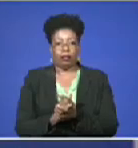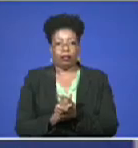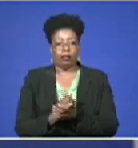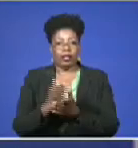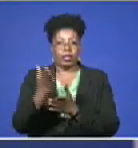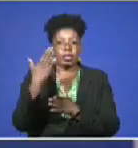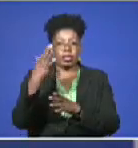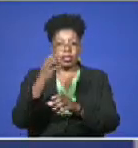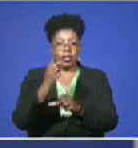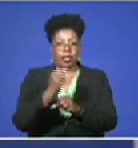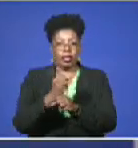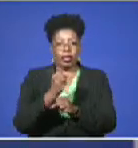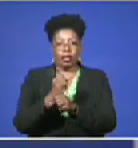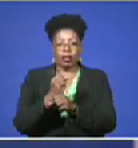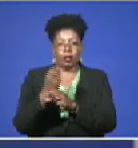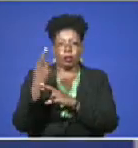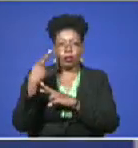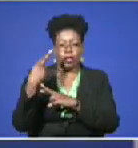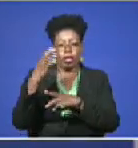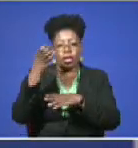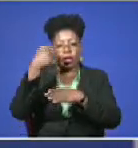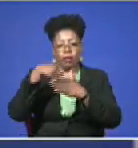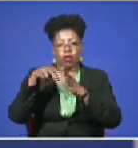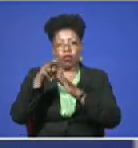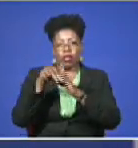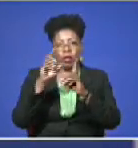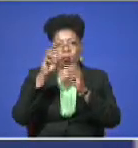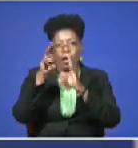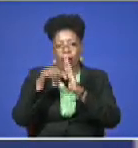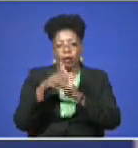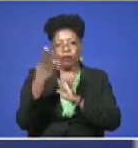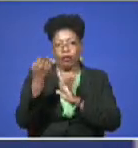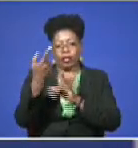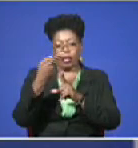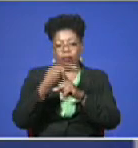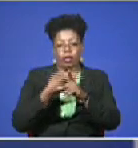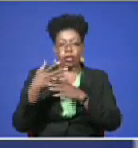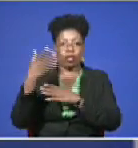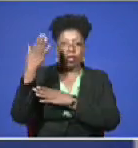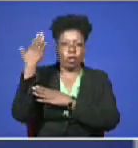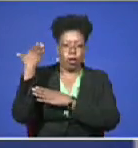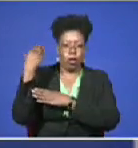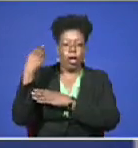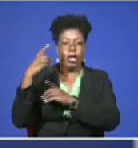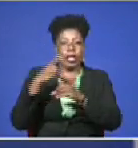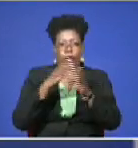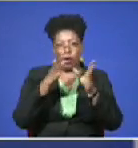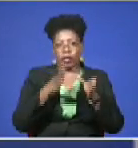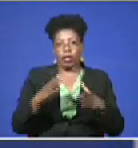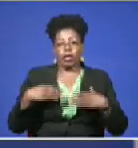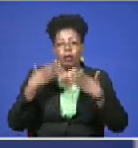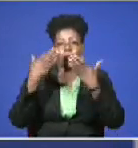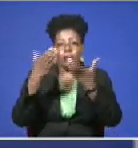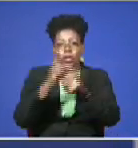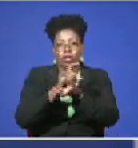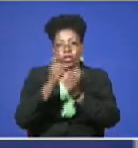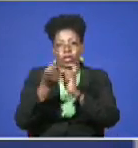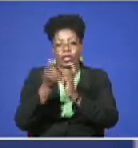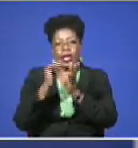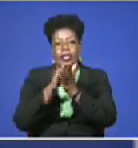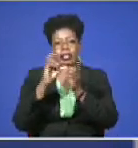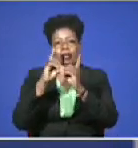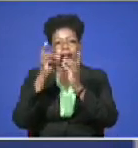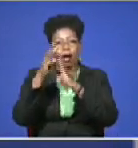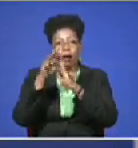Since taking charge of the Immigration Department some 14 months ago, the Director for Immigration has committed to converting the department into